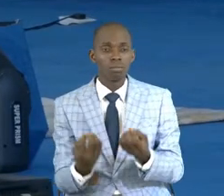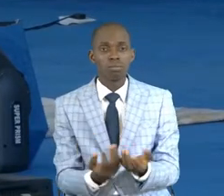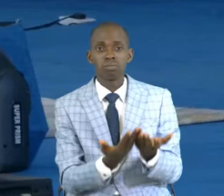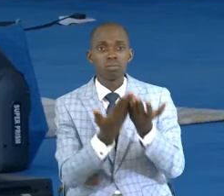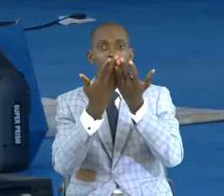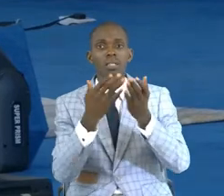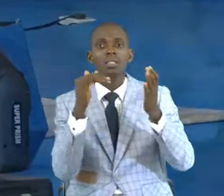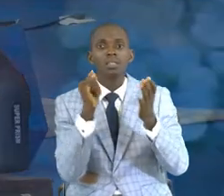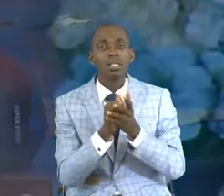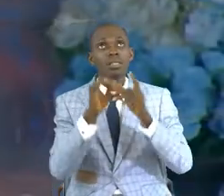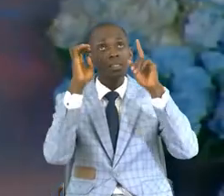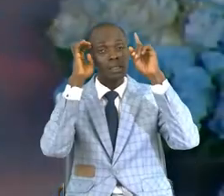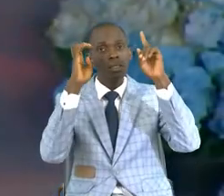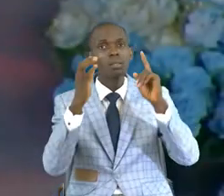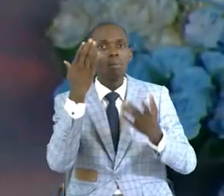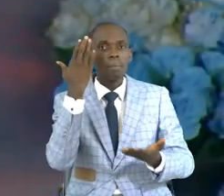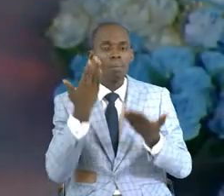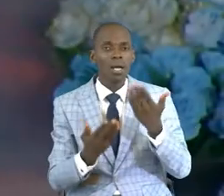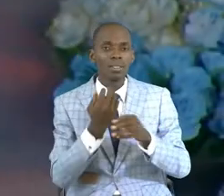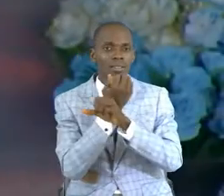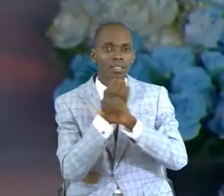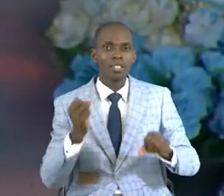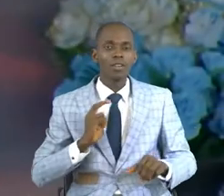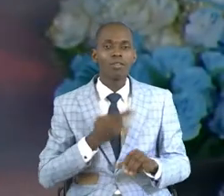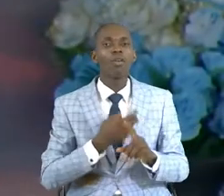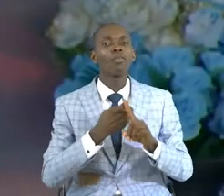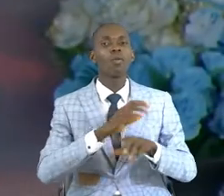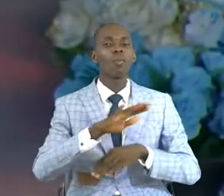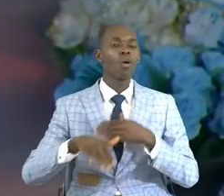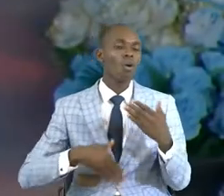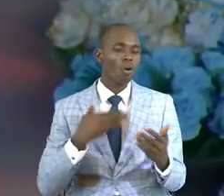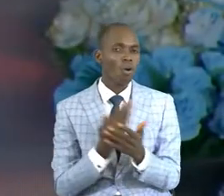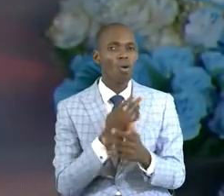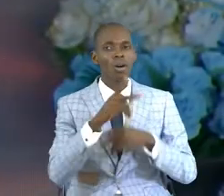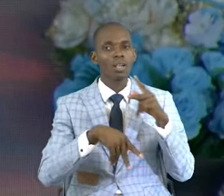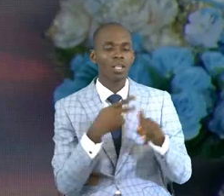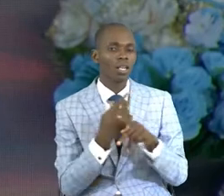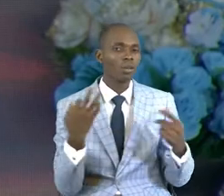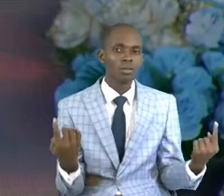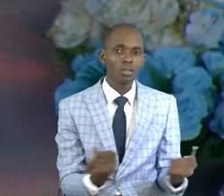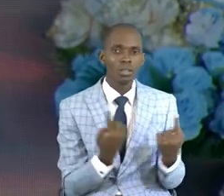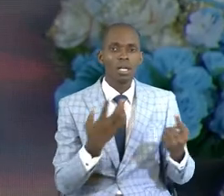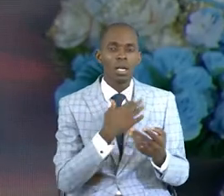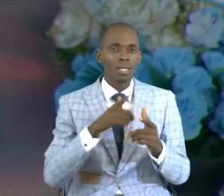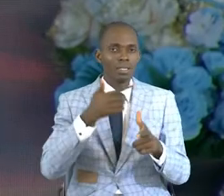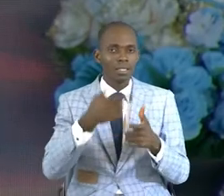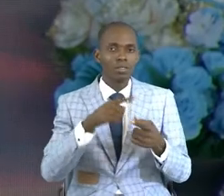He might redeem us from all iniquity, and then to purify